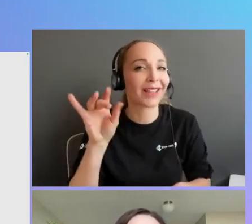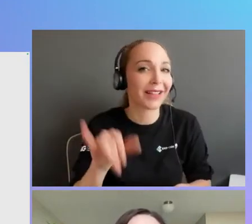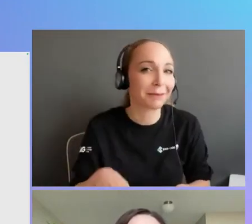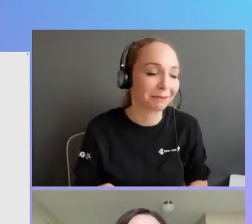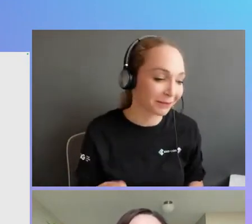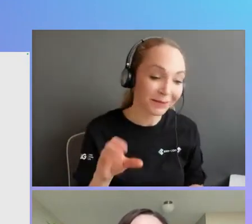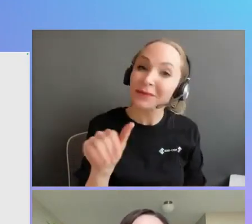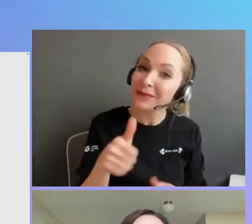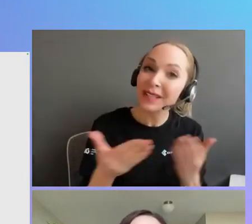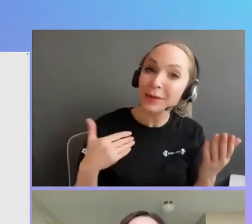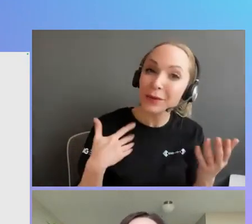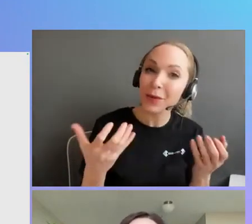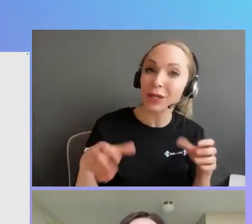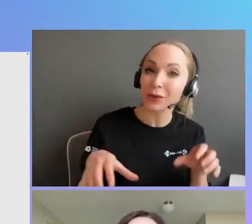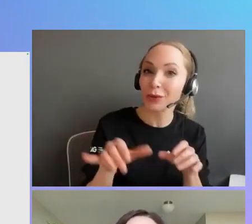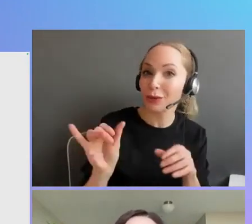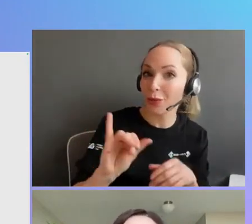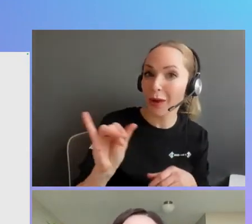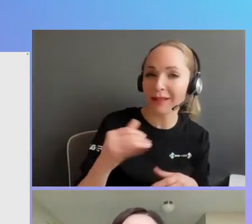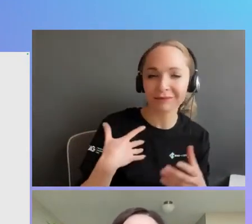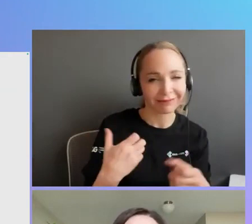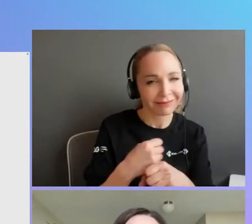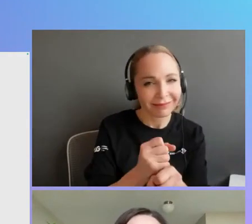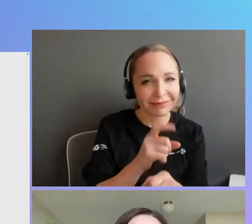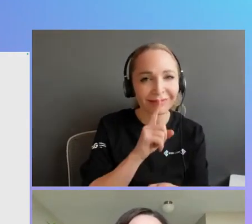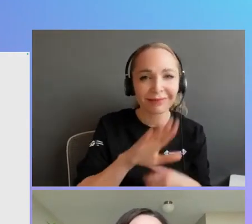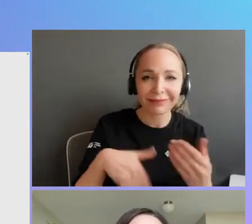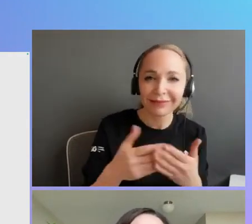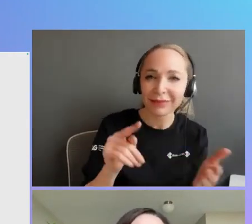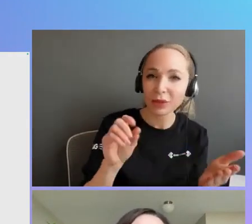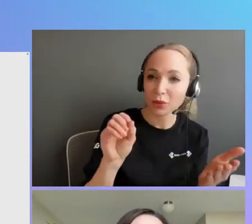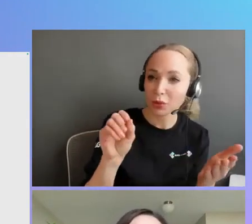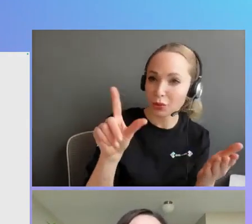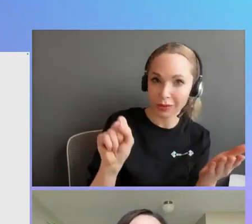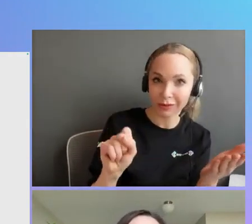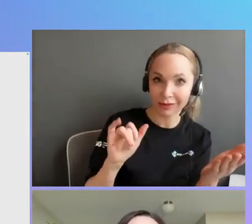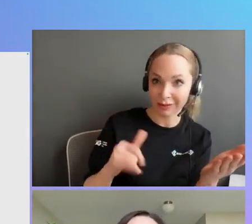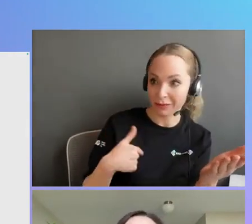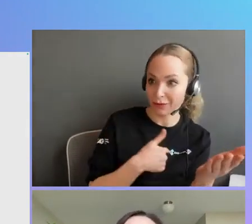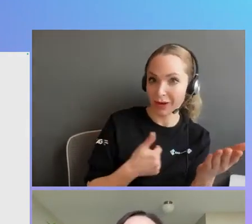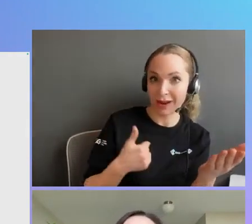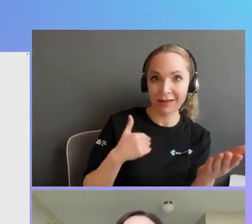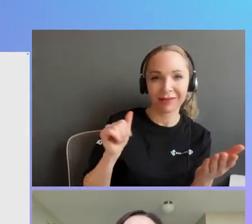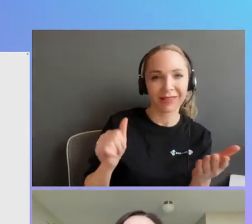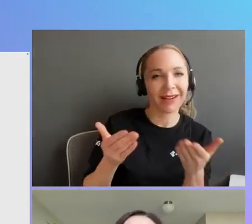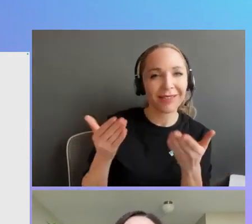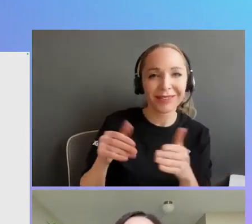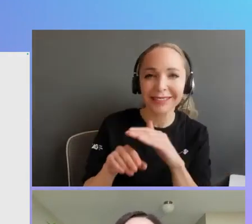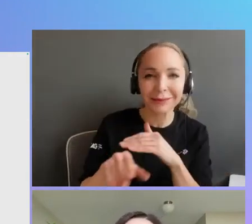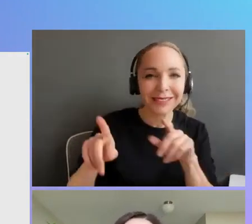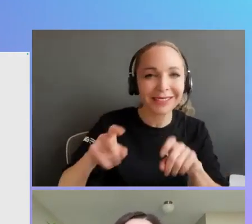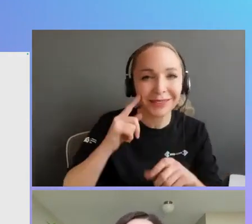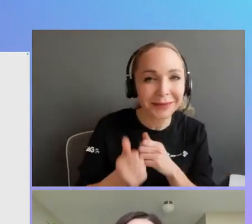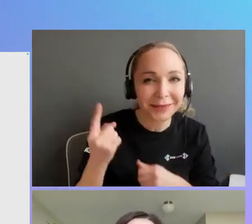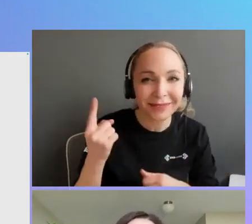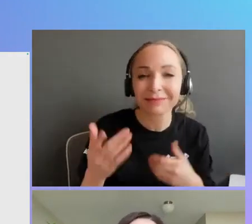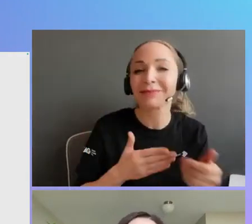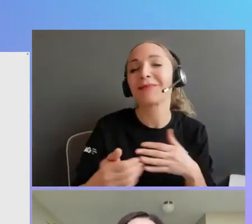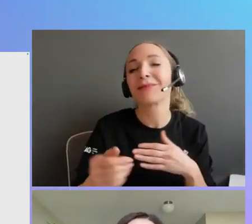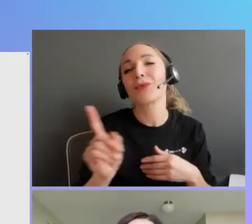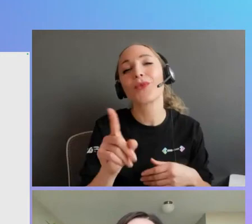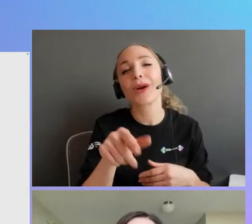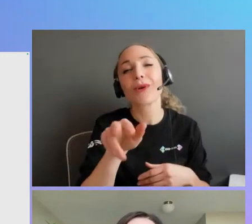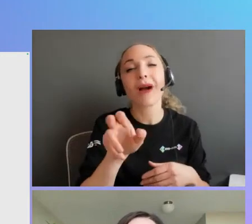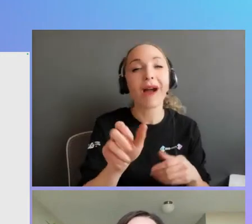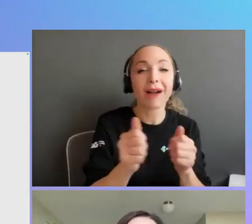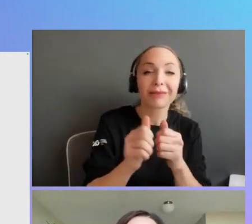So another thing we wanted to do as well was ensure that our tools could offer accessibility testing for everyone. So no matter where you sit on your team